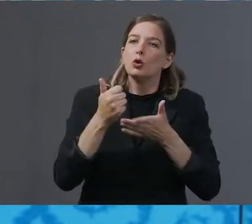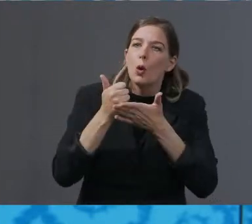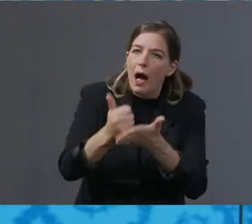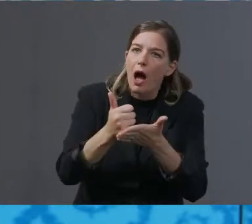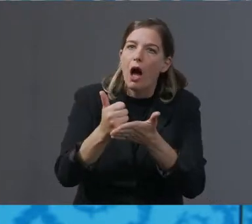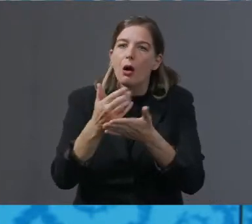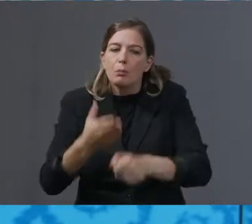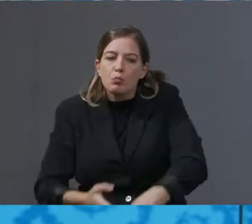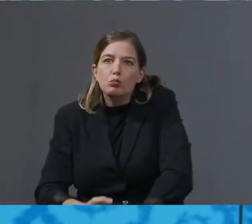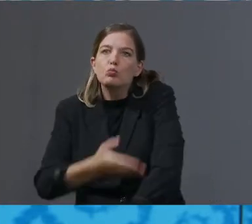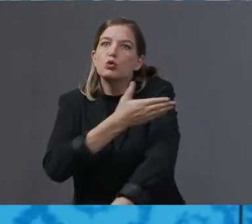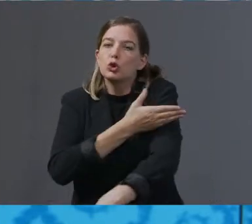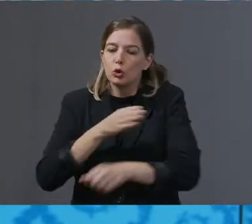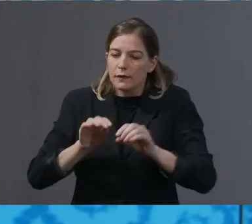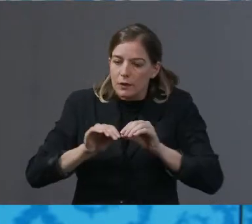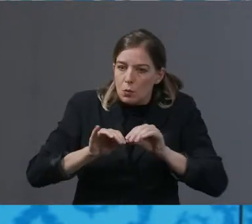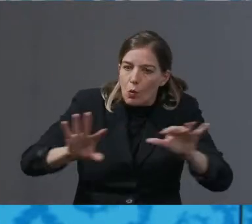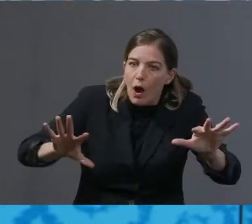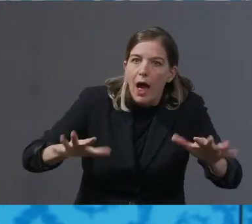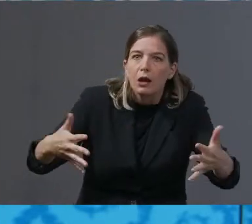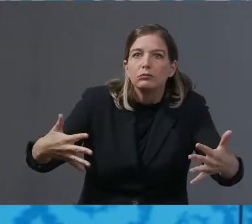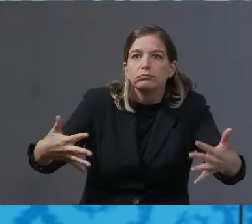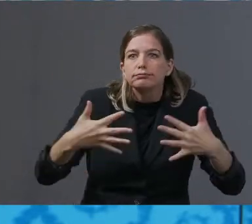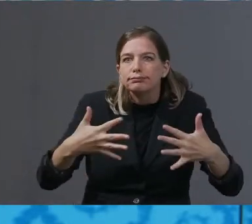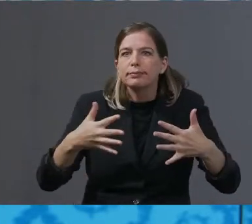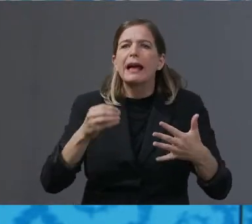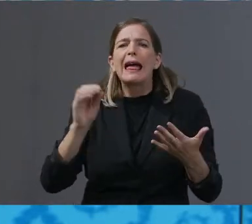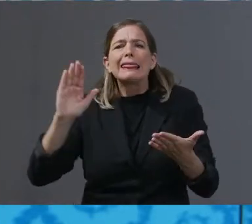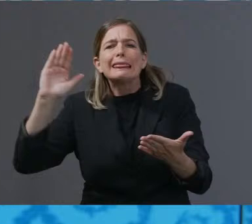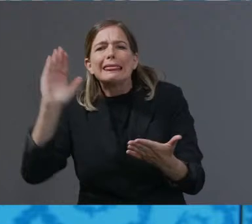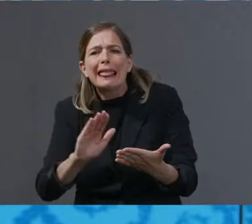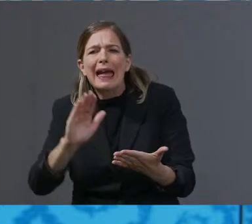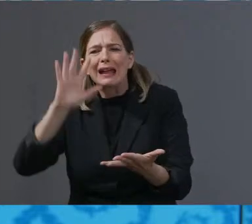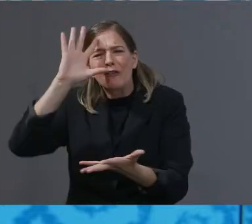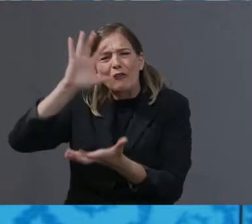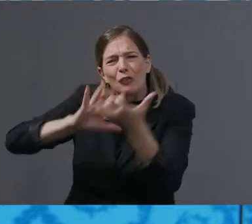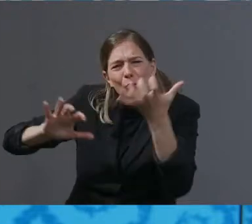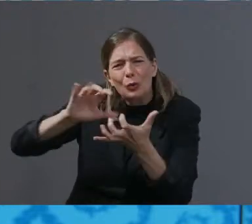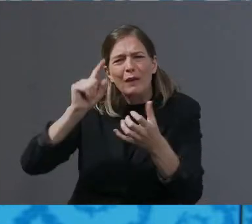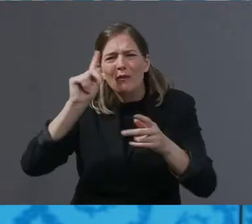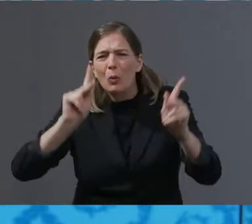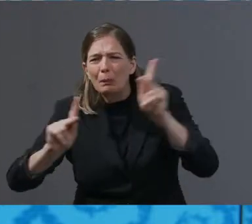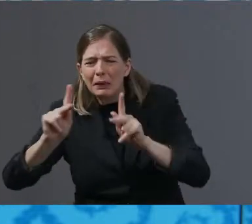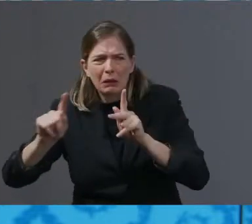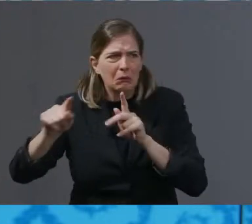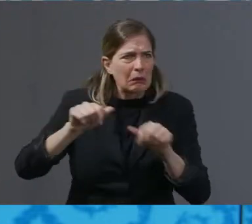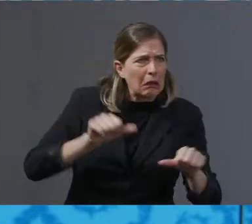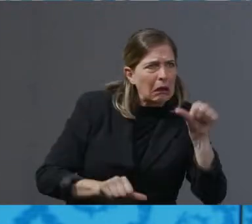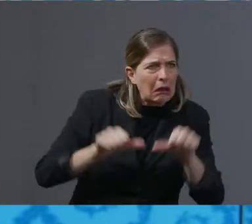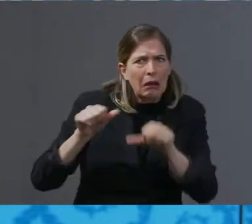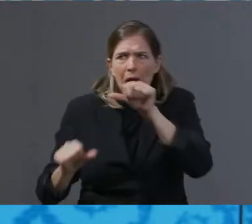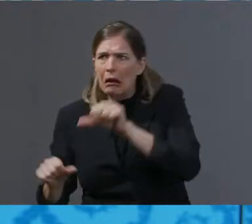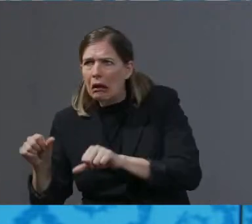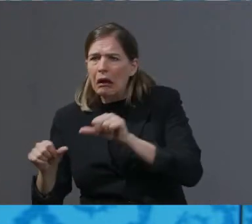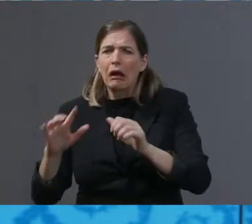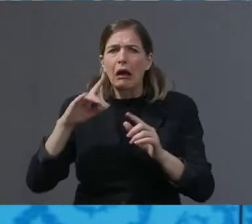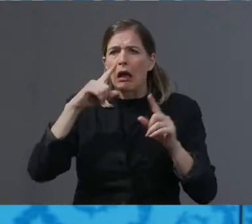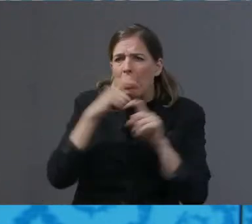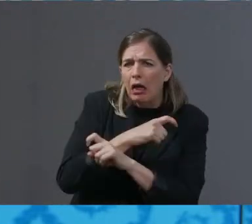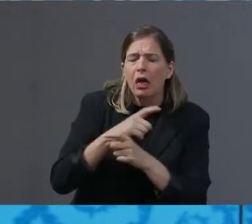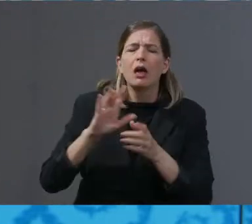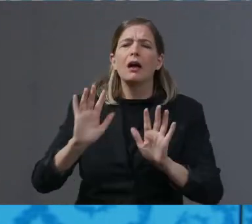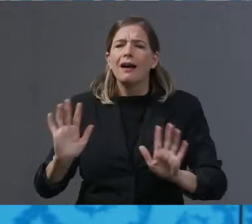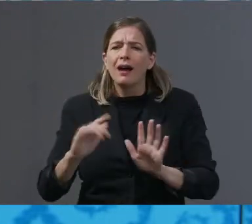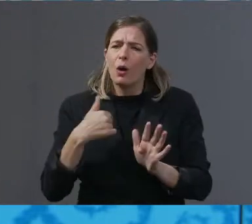would slow the spread. It would reduce confusion and complication in the state. On